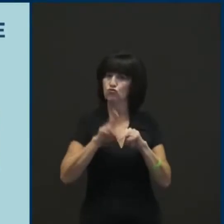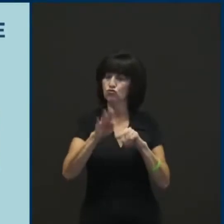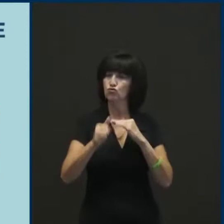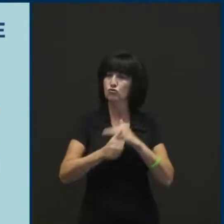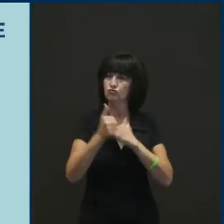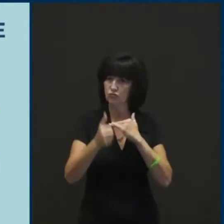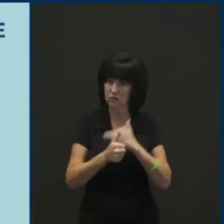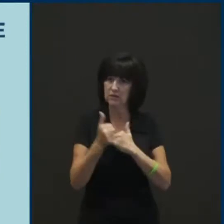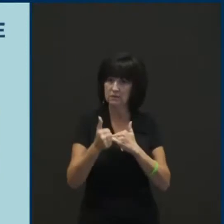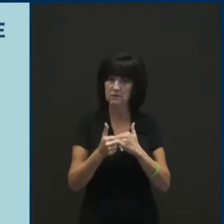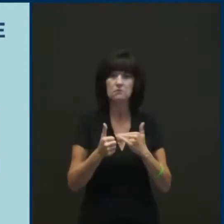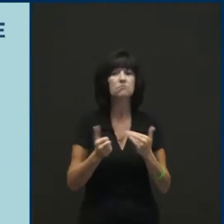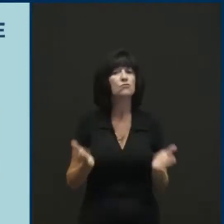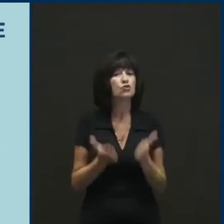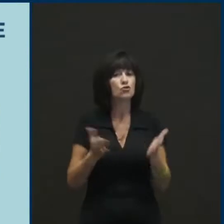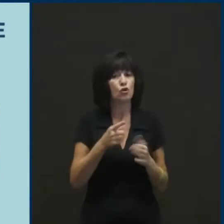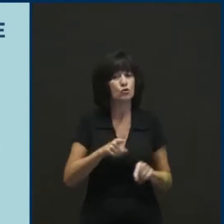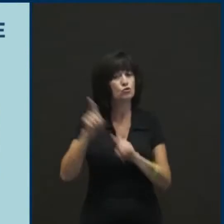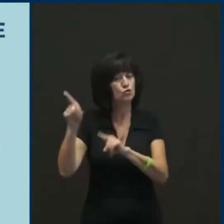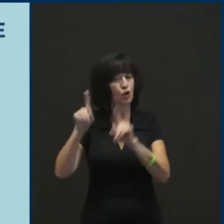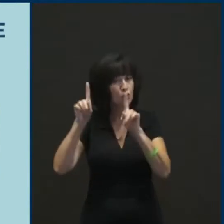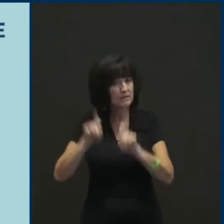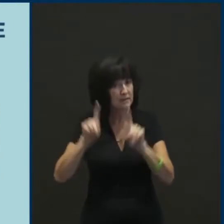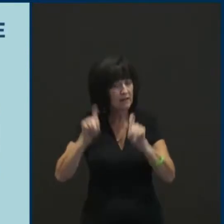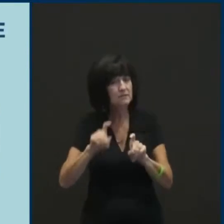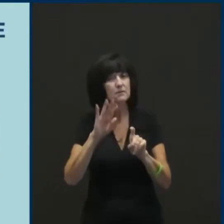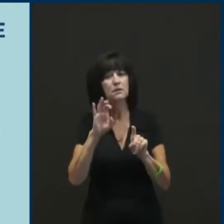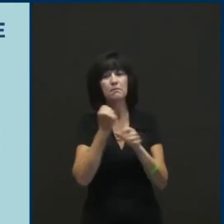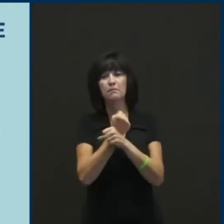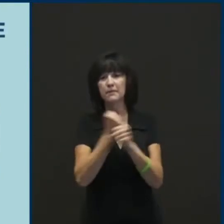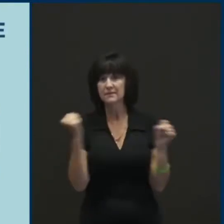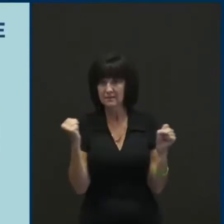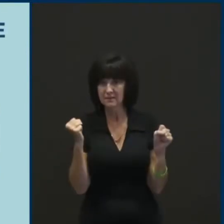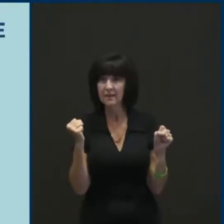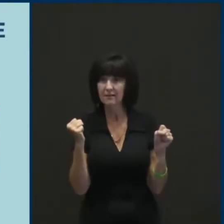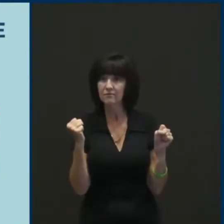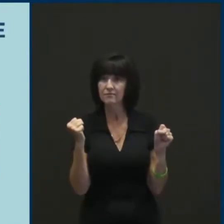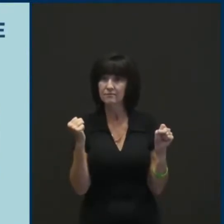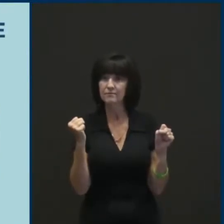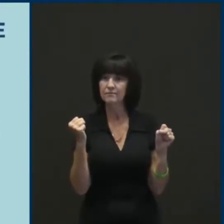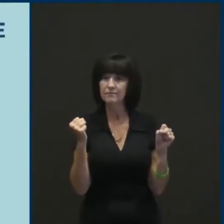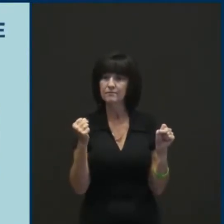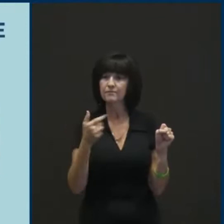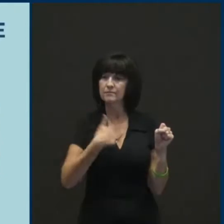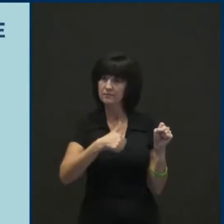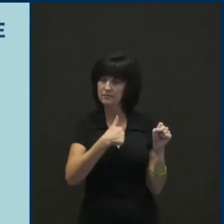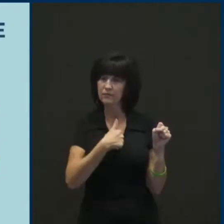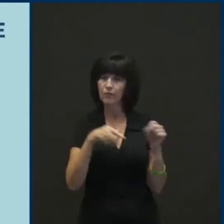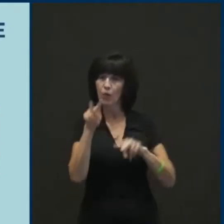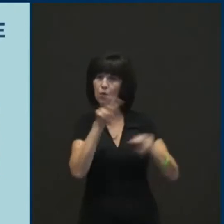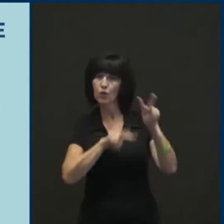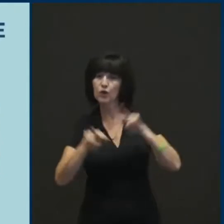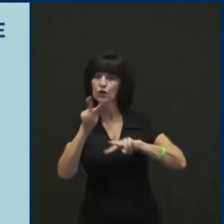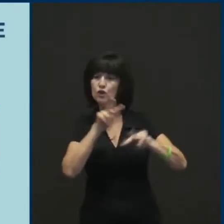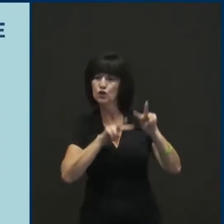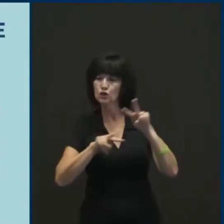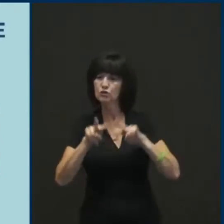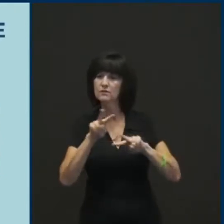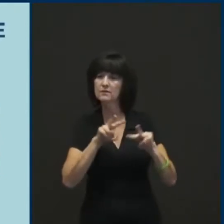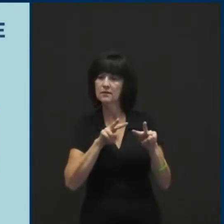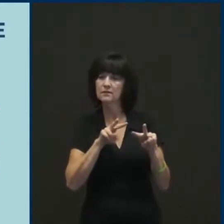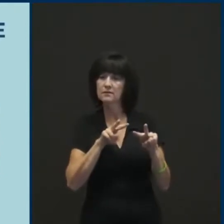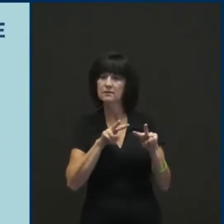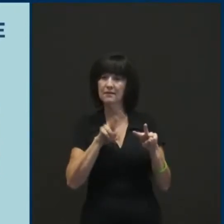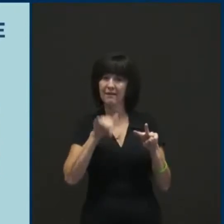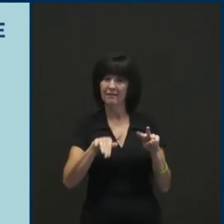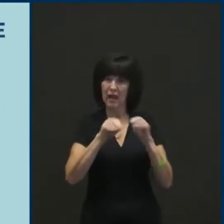where you should get tested and quarantine and be safe. And we looked at the view of the